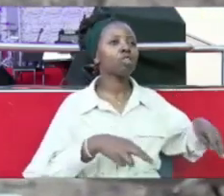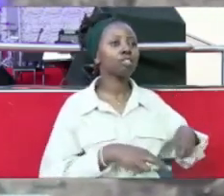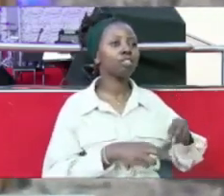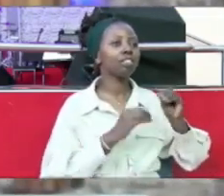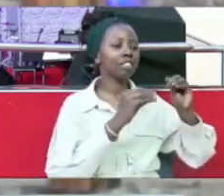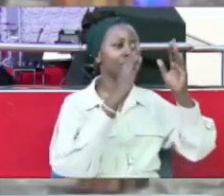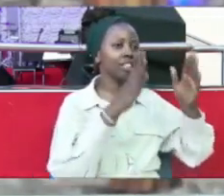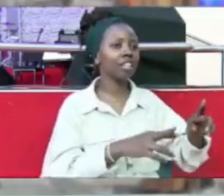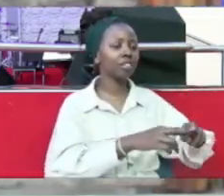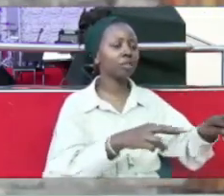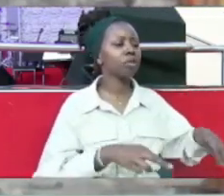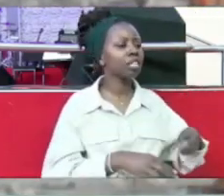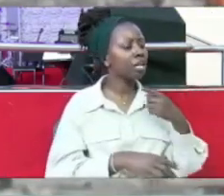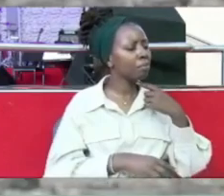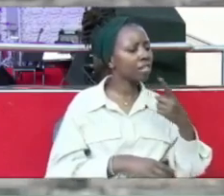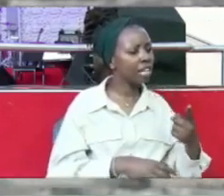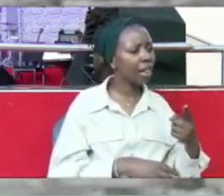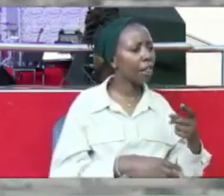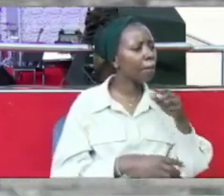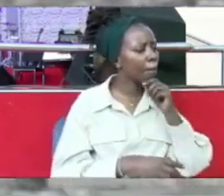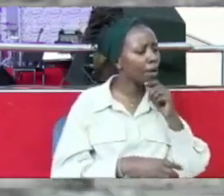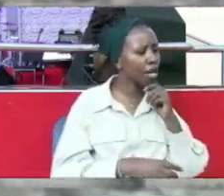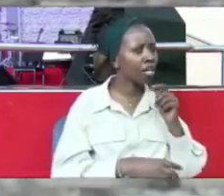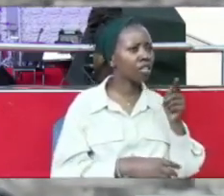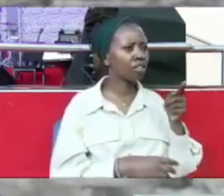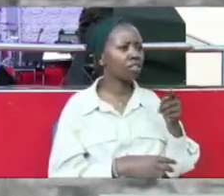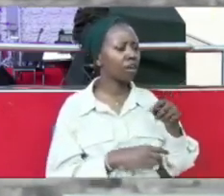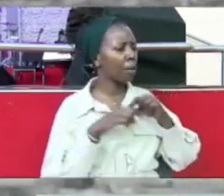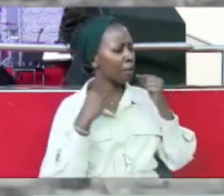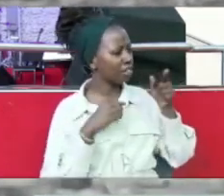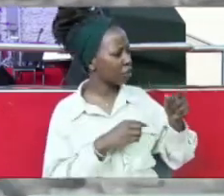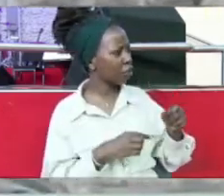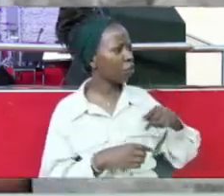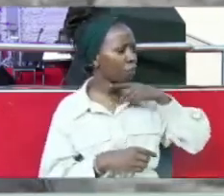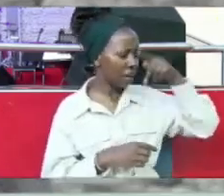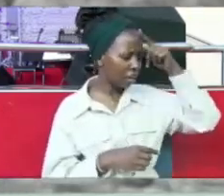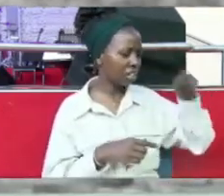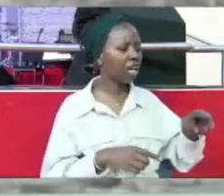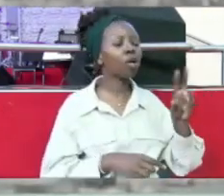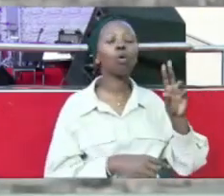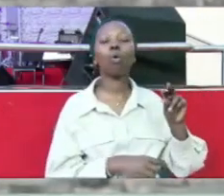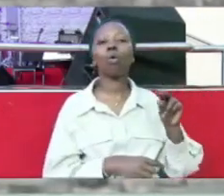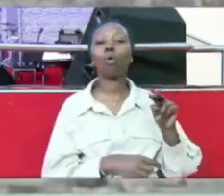Very quickly I told, Barry asked me, are you a pastor, you also a parent here? I told him no.